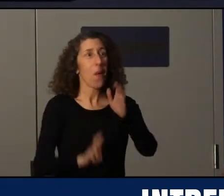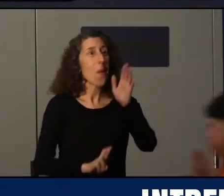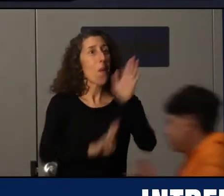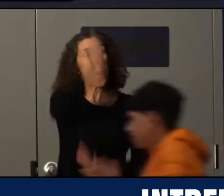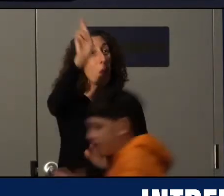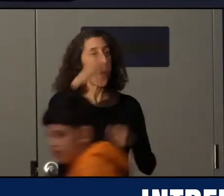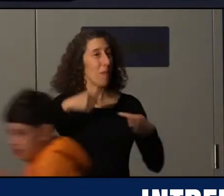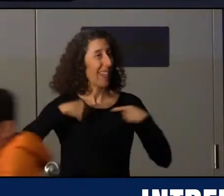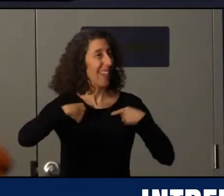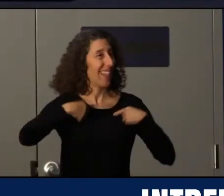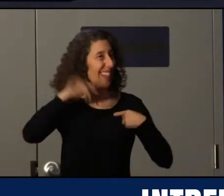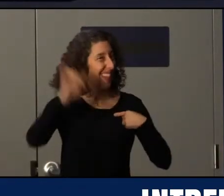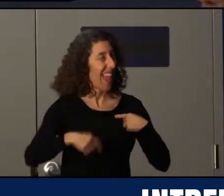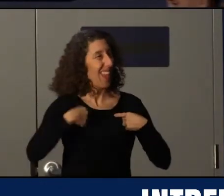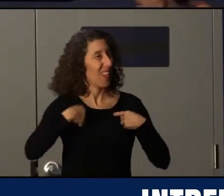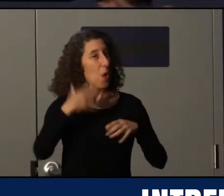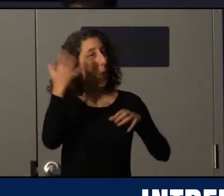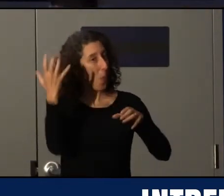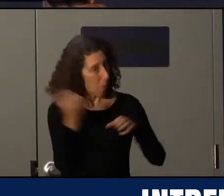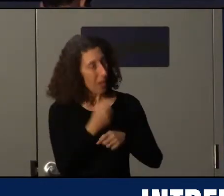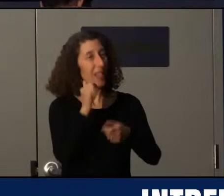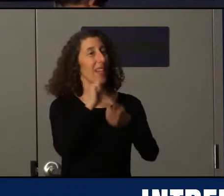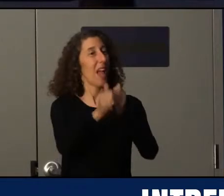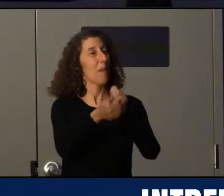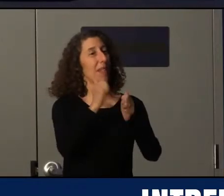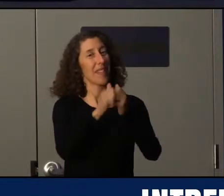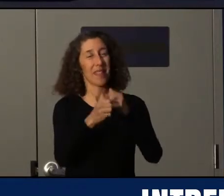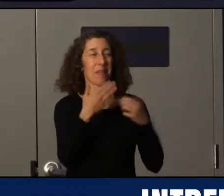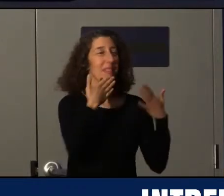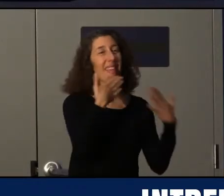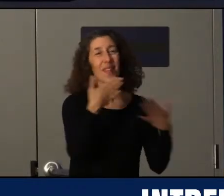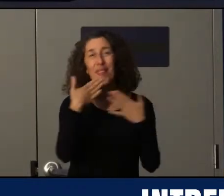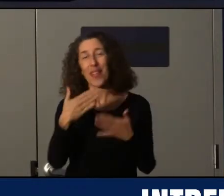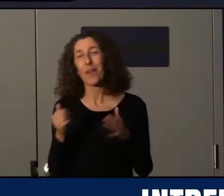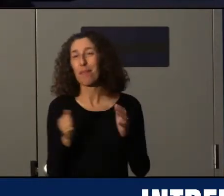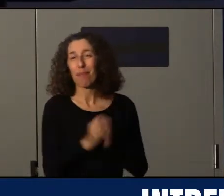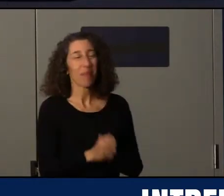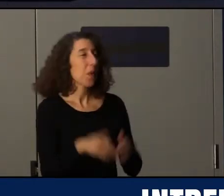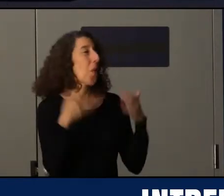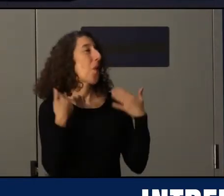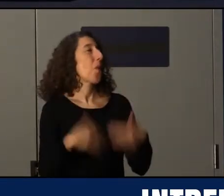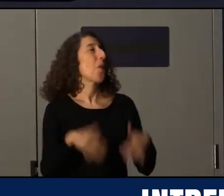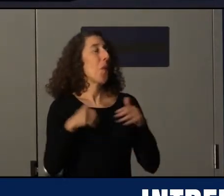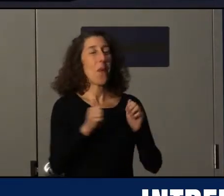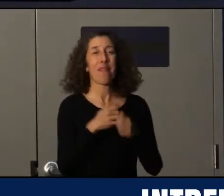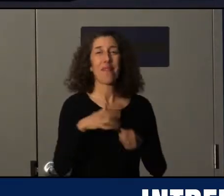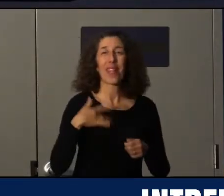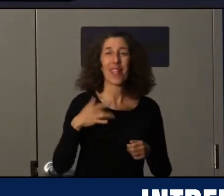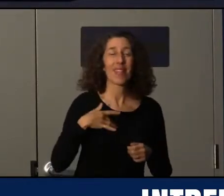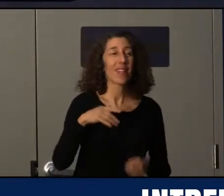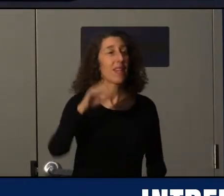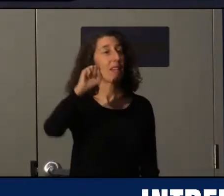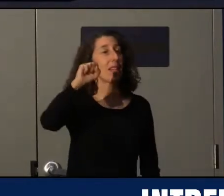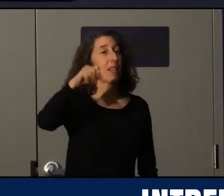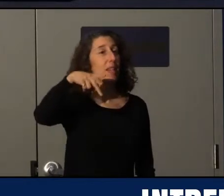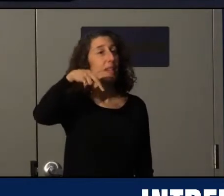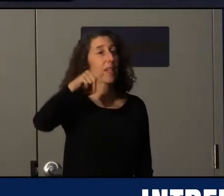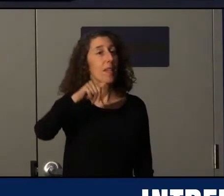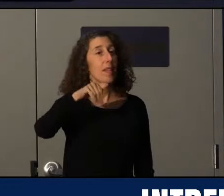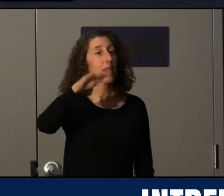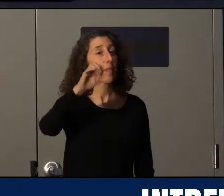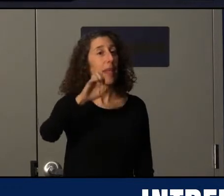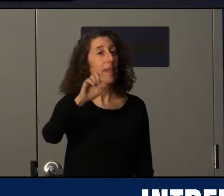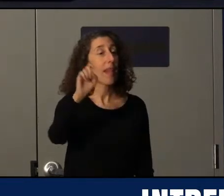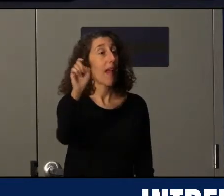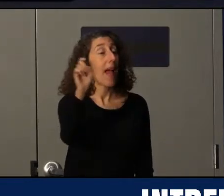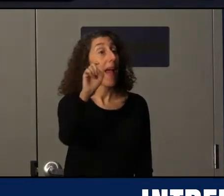And then I got to say, and it was really interesting because you show up at SpaceX and you're like, okay, I'm an artist and a poet. I want to paint in space.